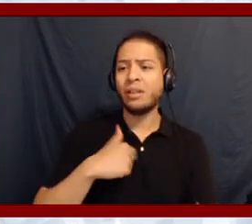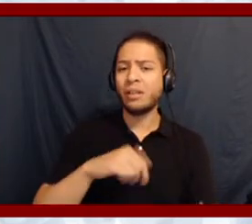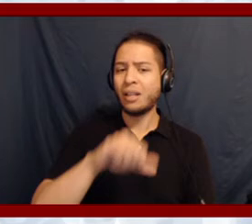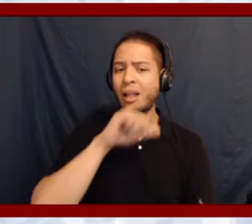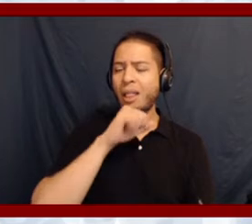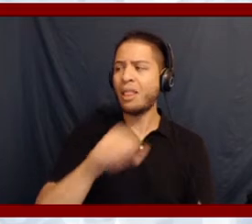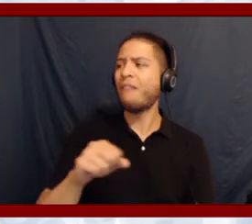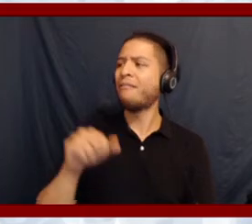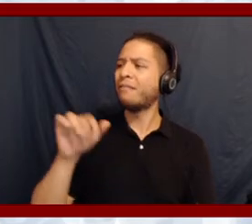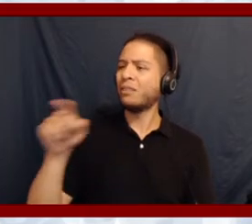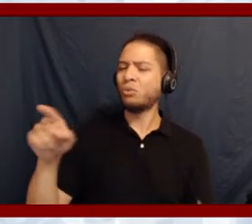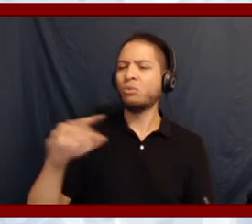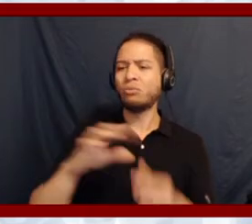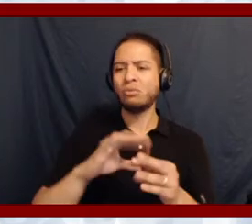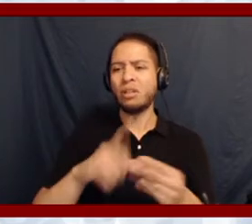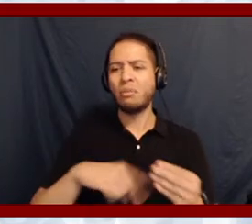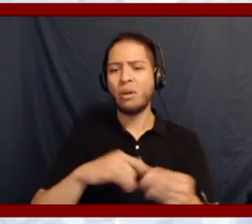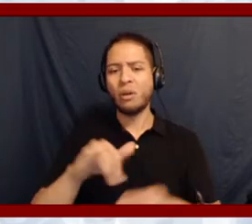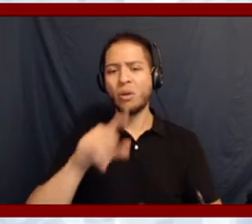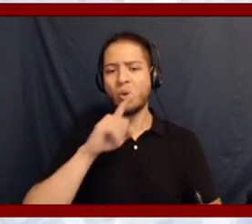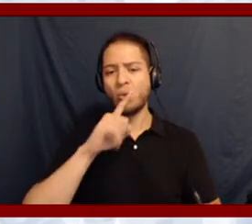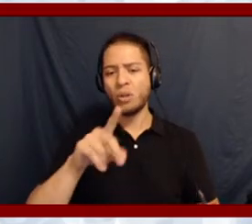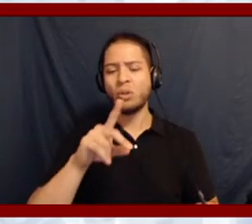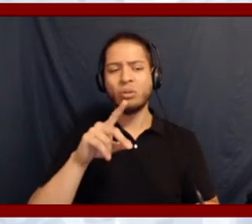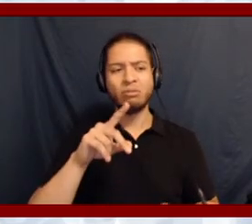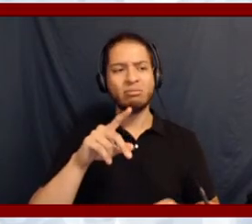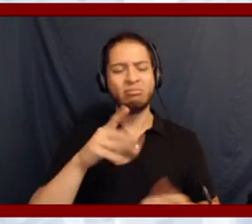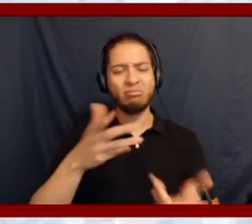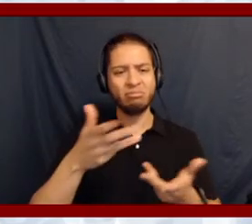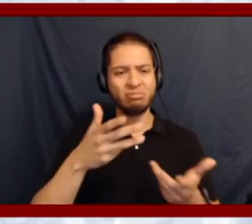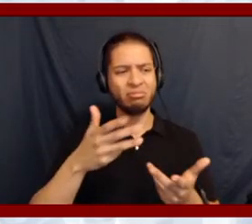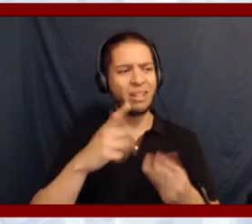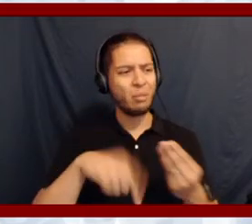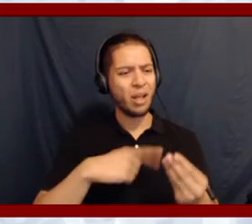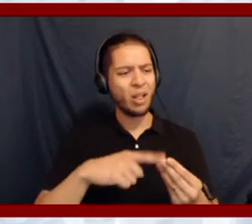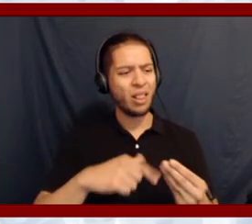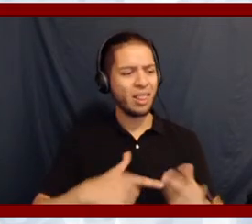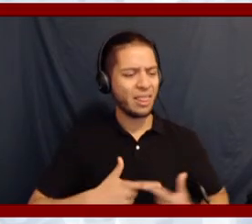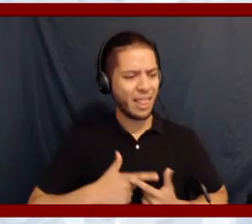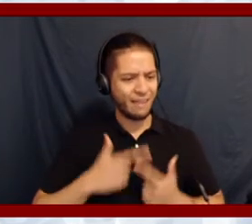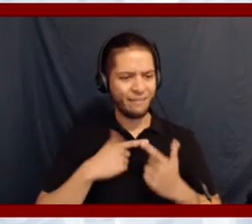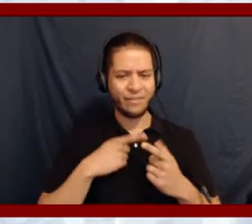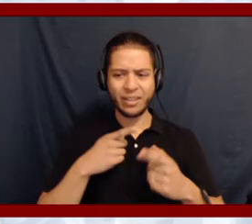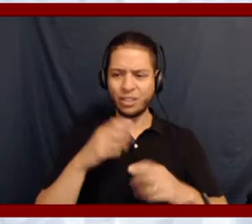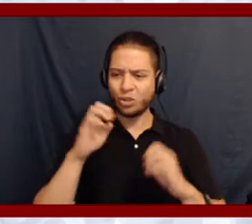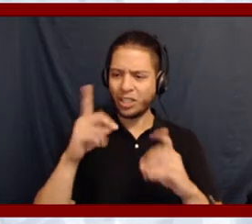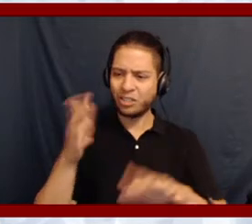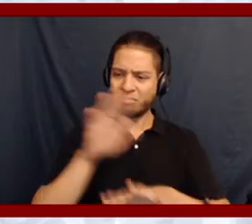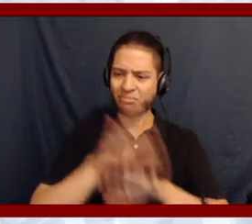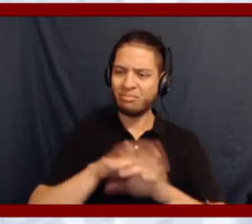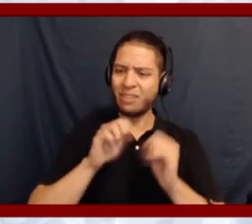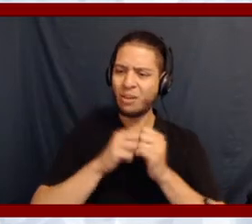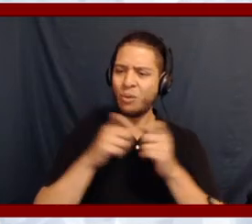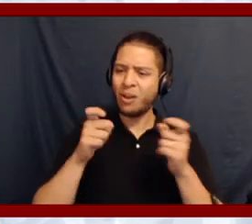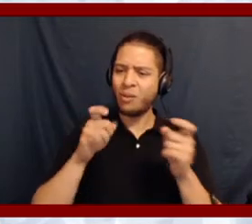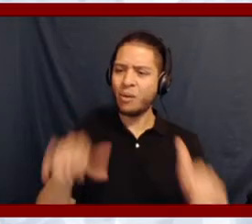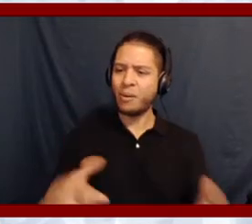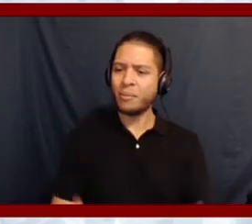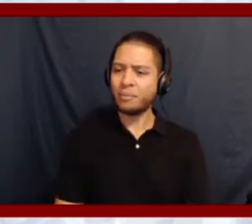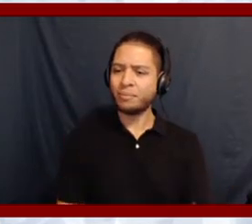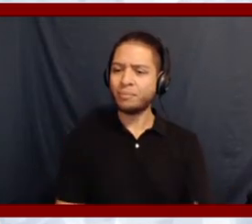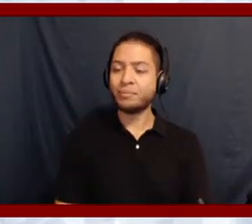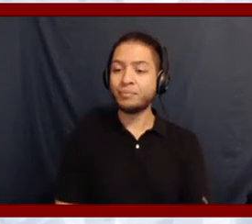real dynamic of life happening in the midst of an education paradigm. It's really, you know, and just to be very brief